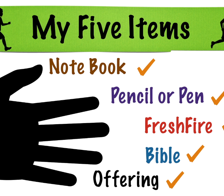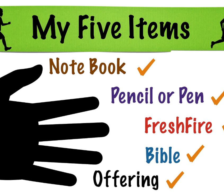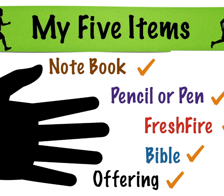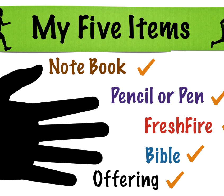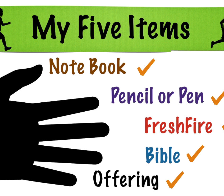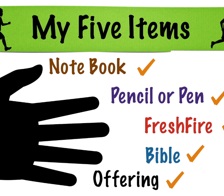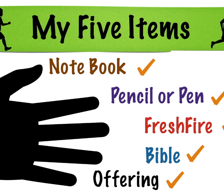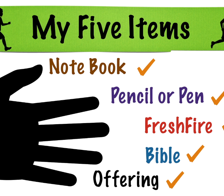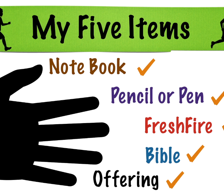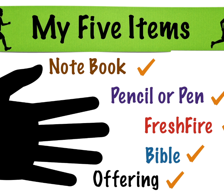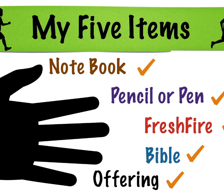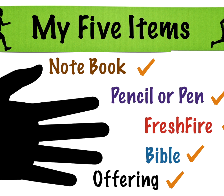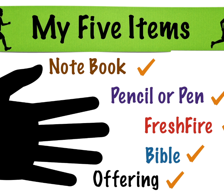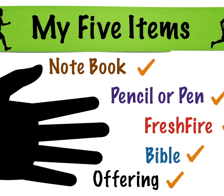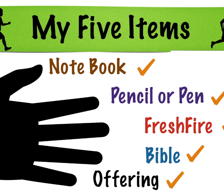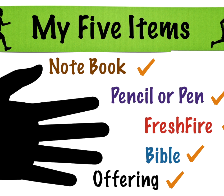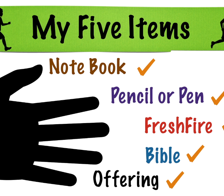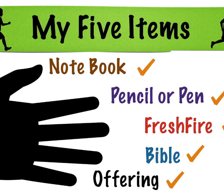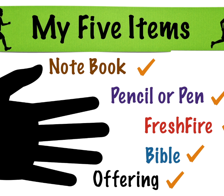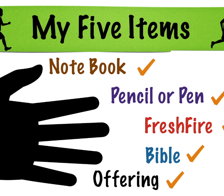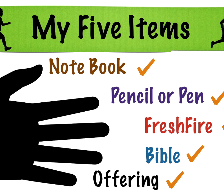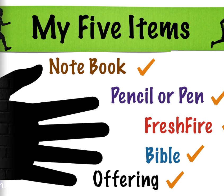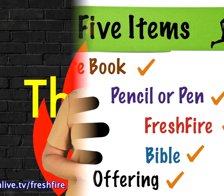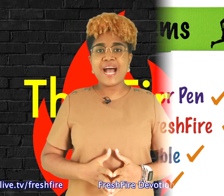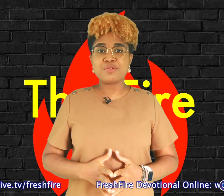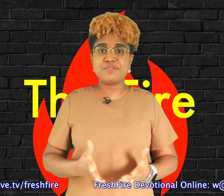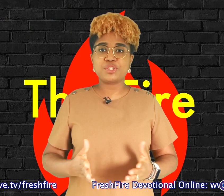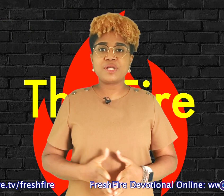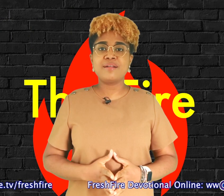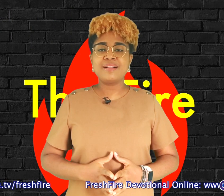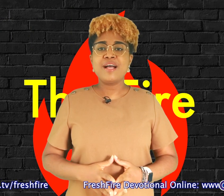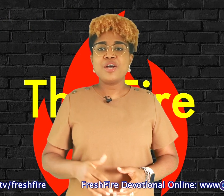Bible, and your offering. A discussion is from God's Favorite